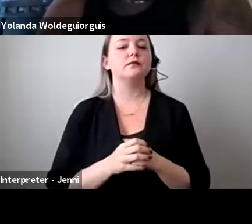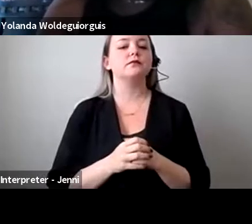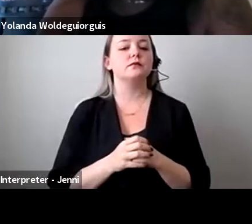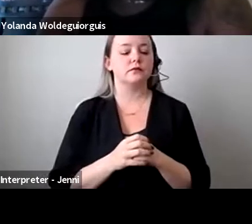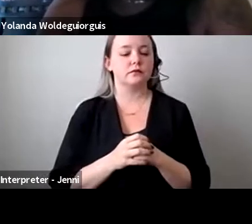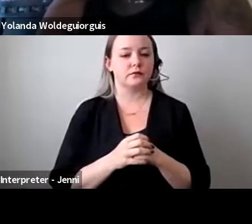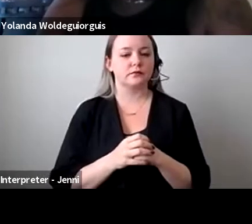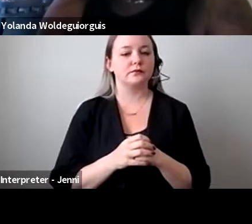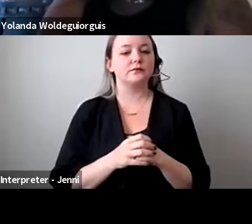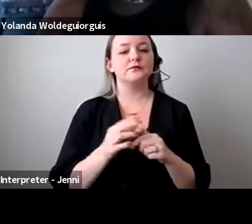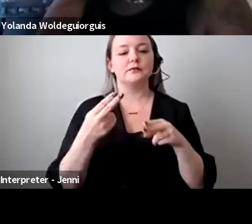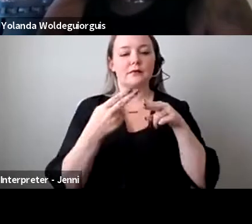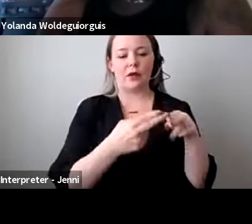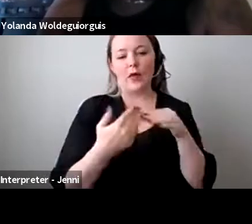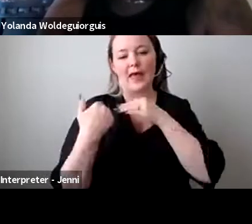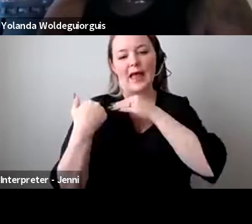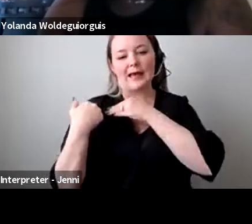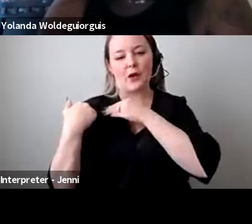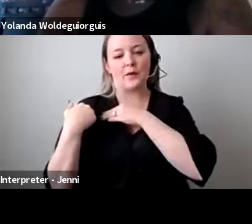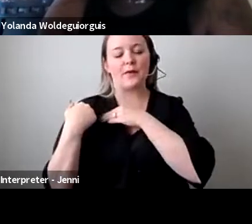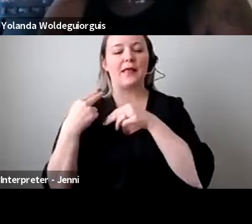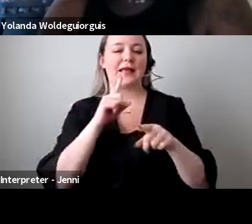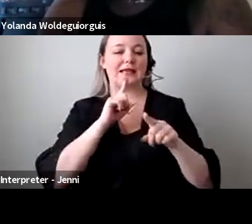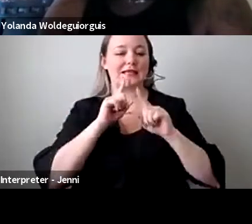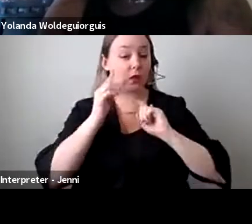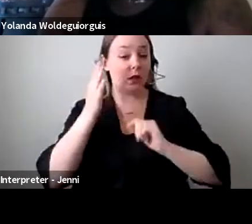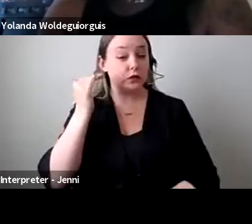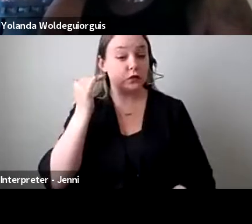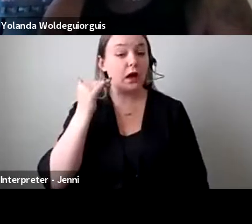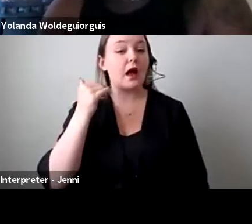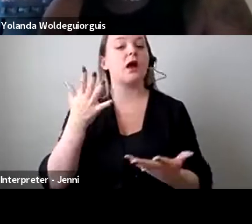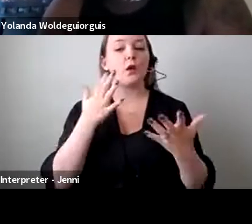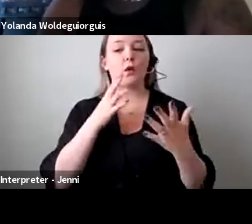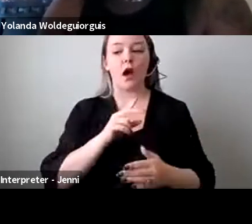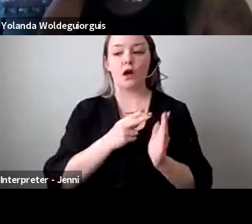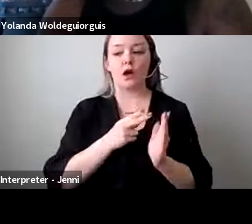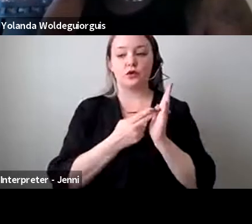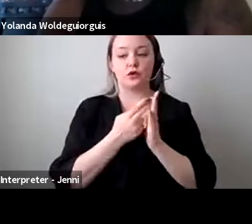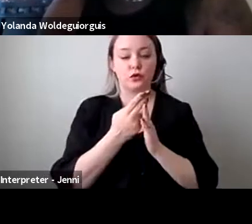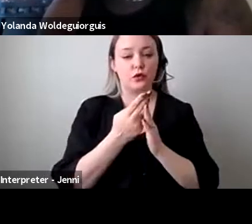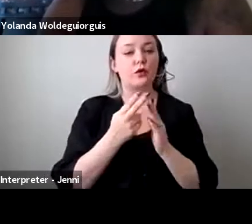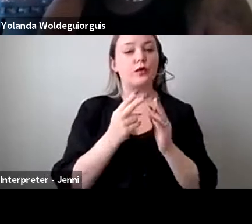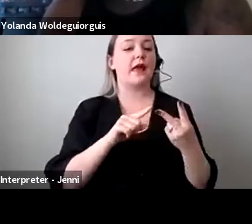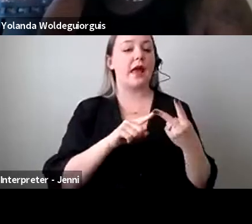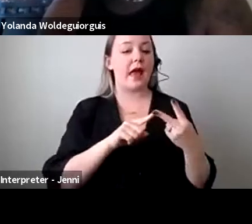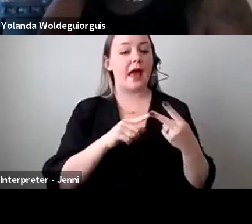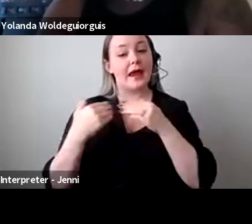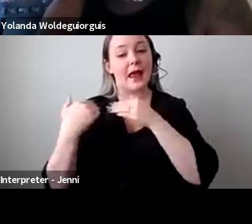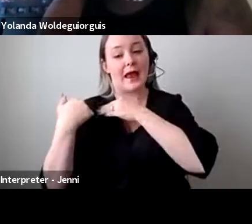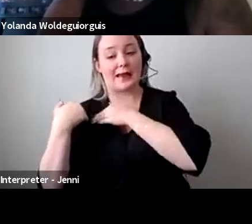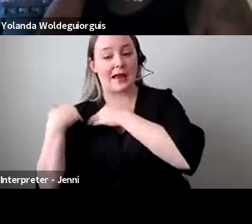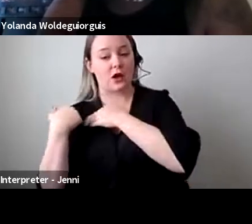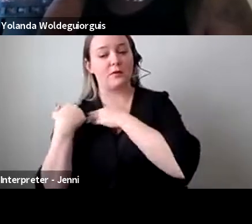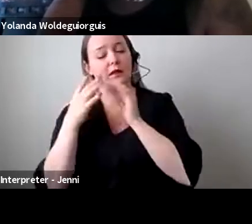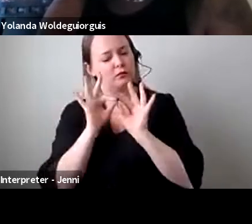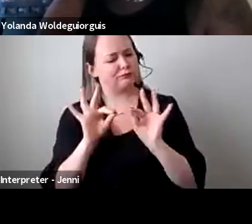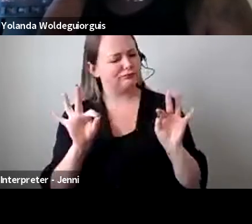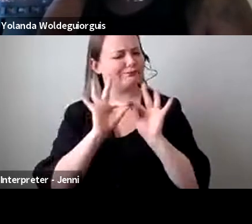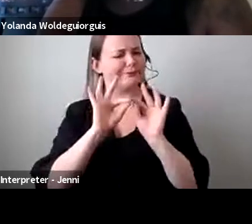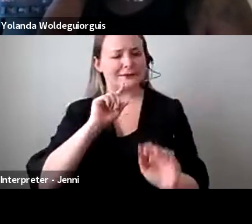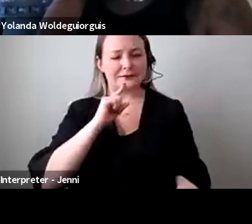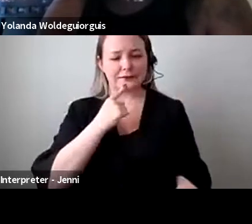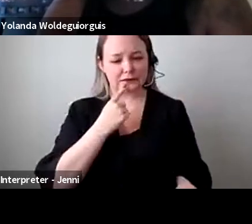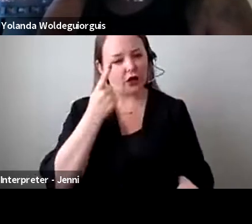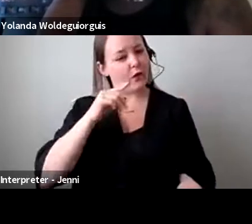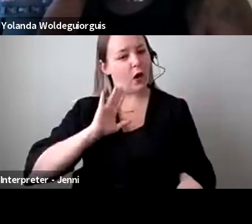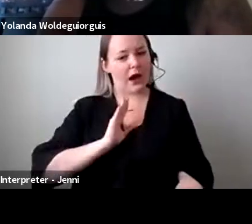the accountability dialogues because we want to center both truth and accountability as critical for our